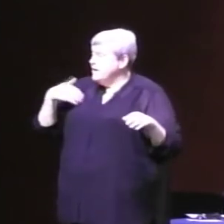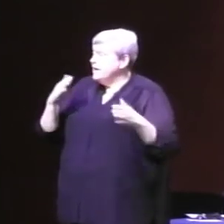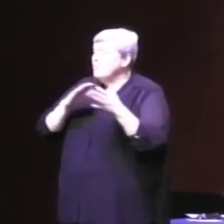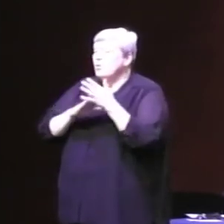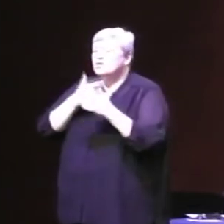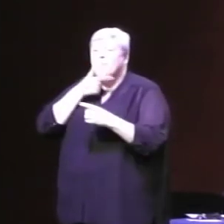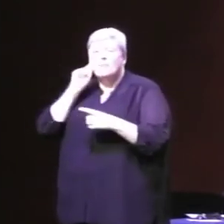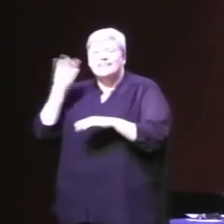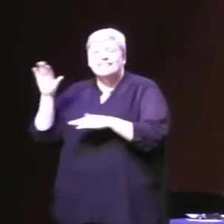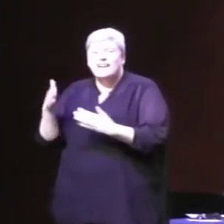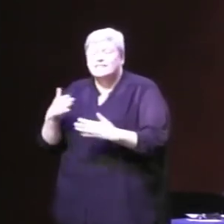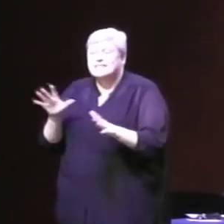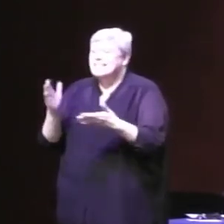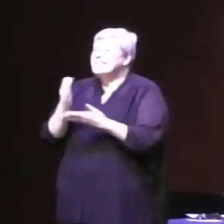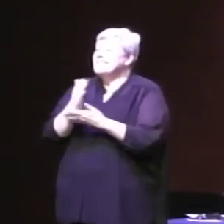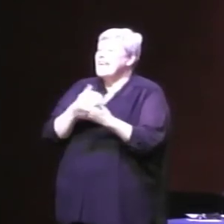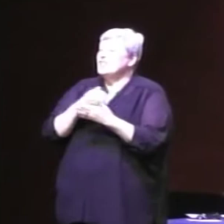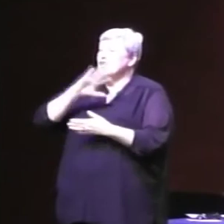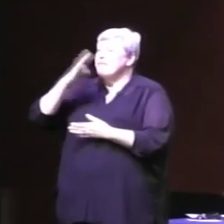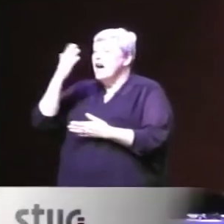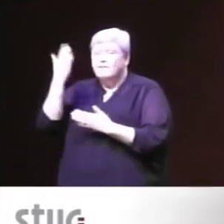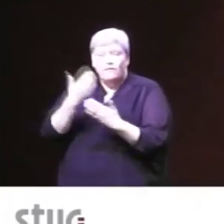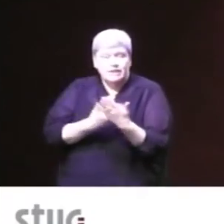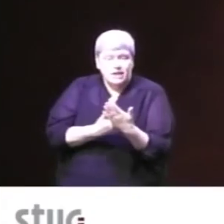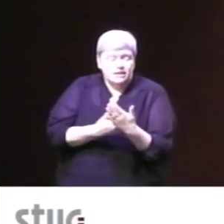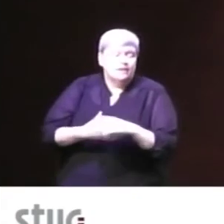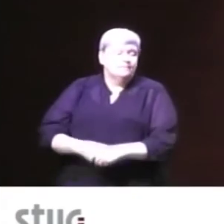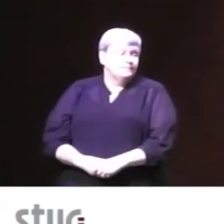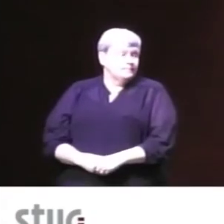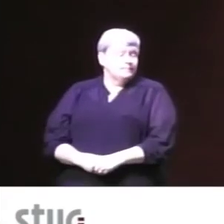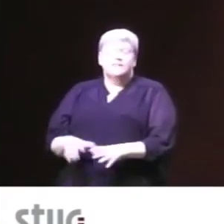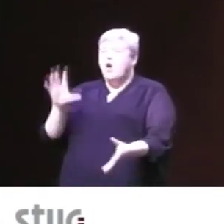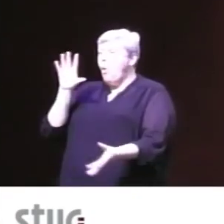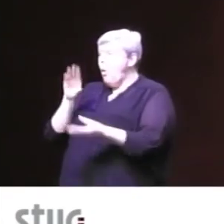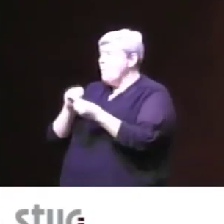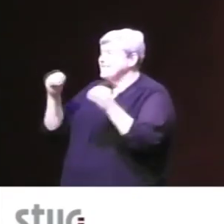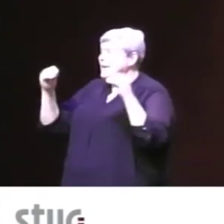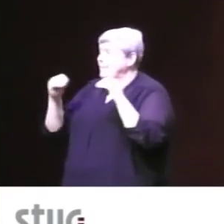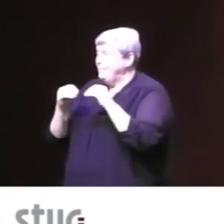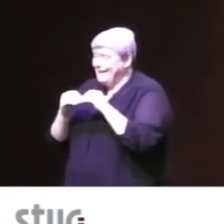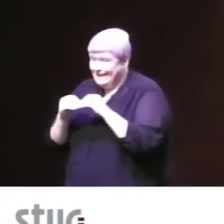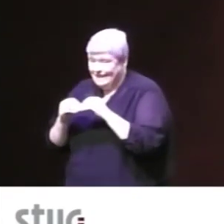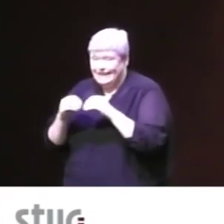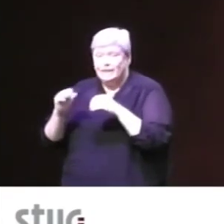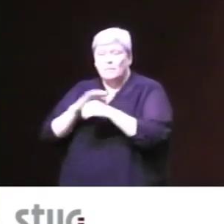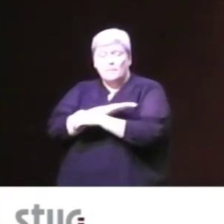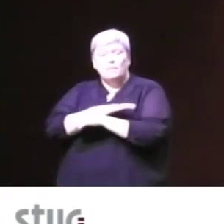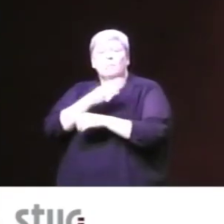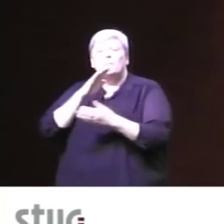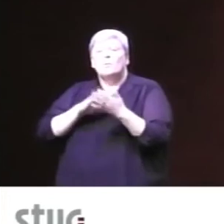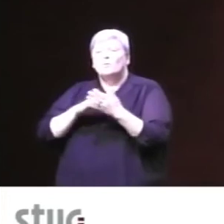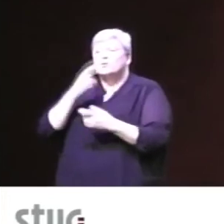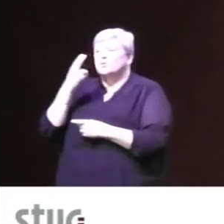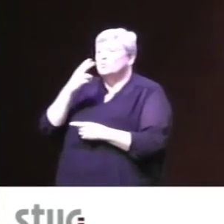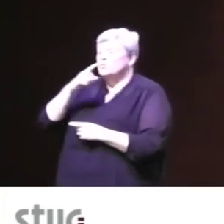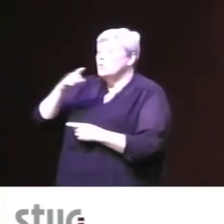public services, section 5 of the agenda. Call Composite B, covering motions 2 and 41